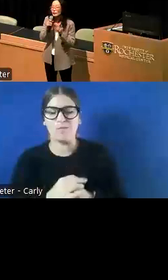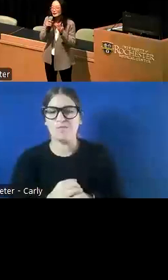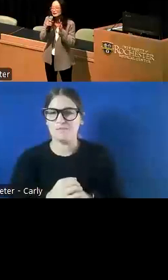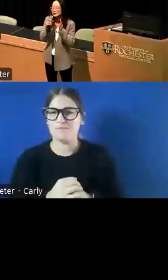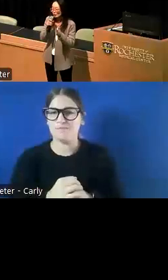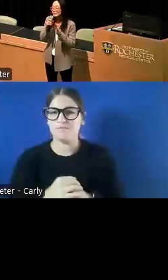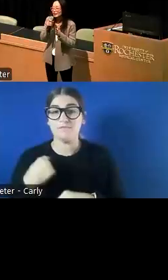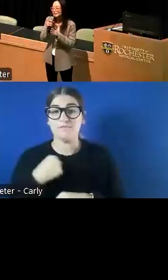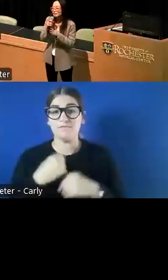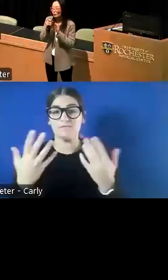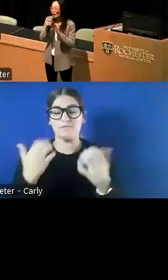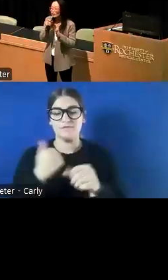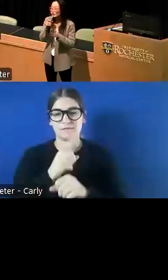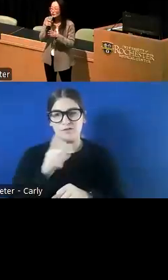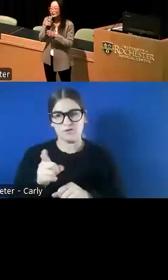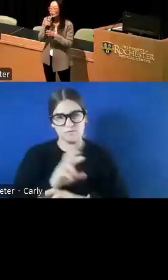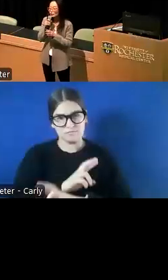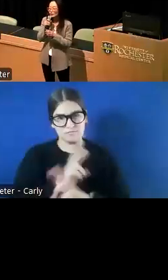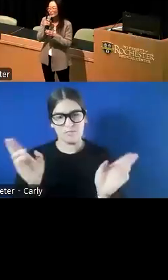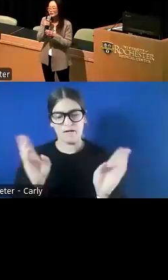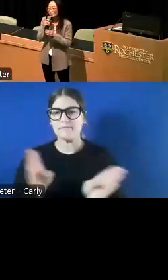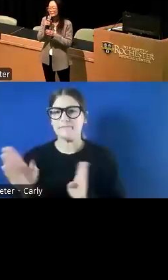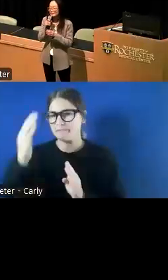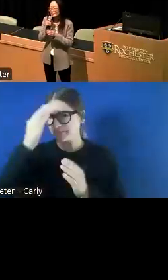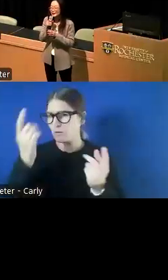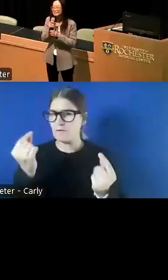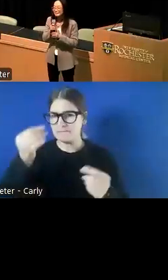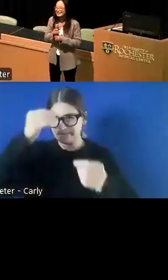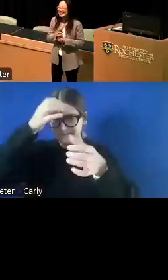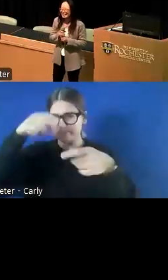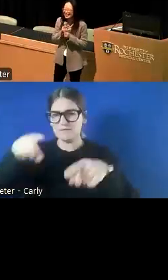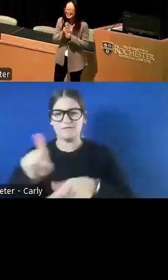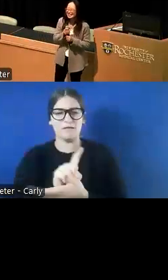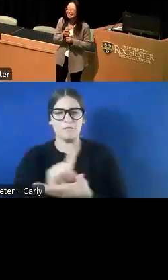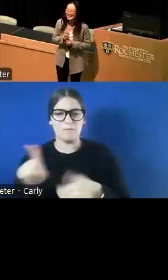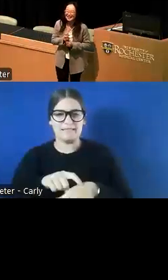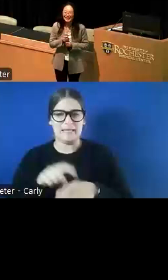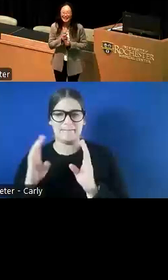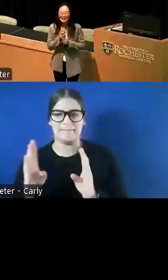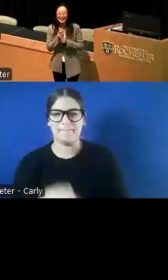we wanted to equip them well during that 1 week period. Yeah. Thanks.